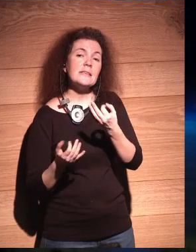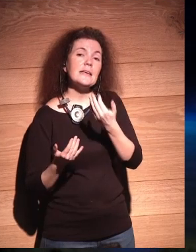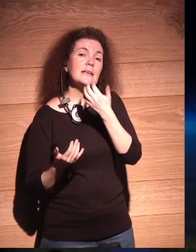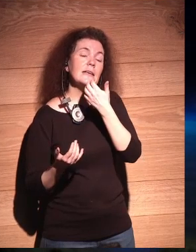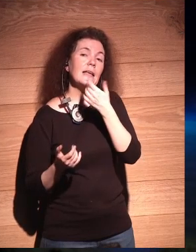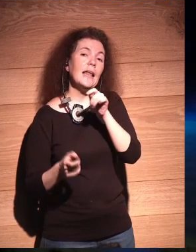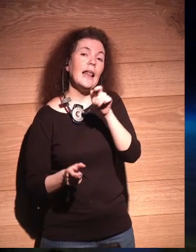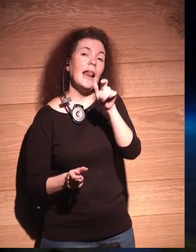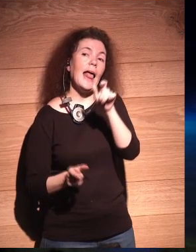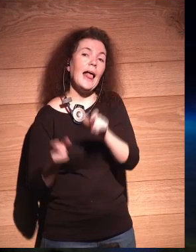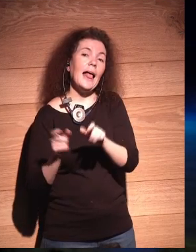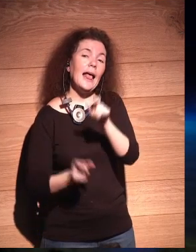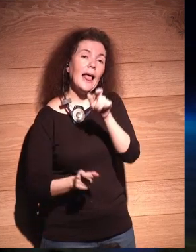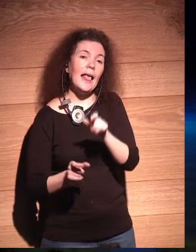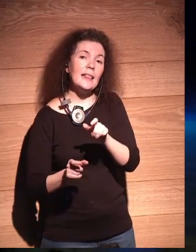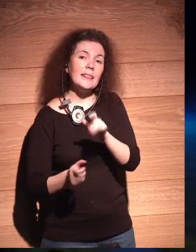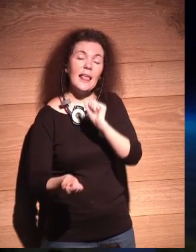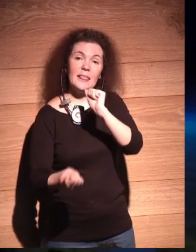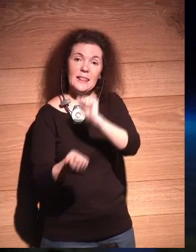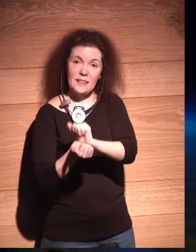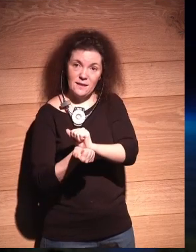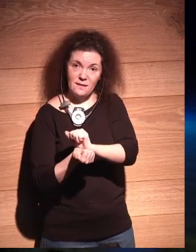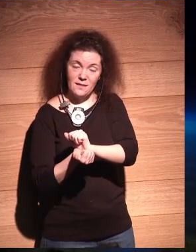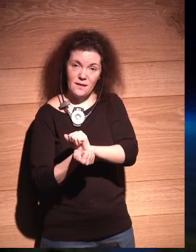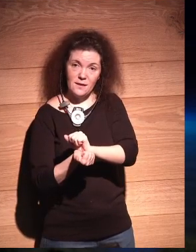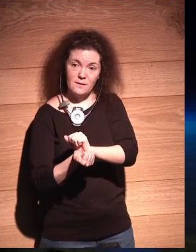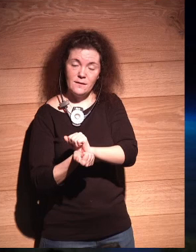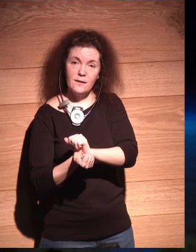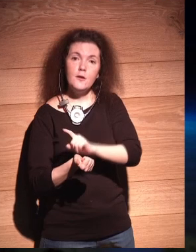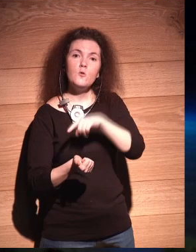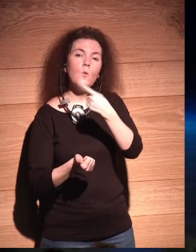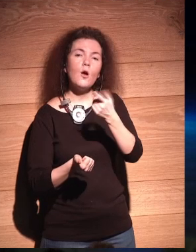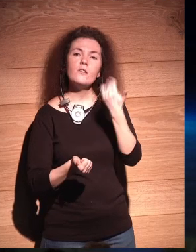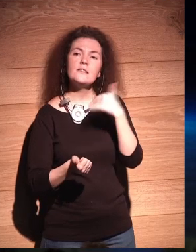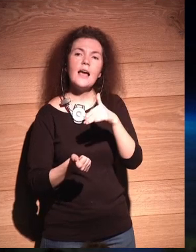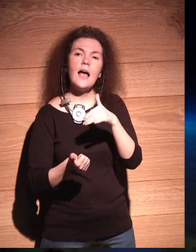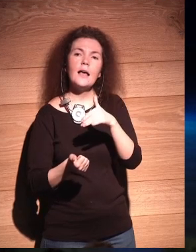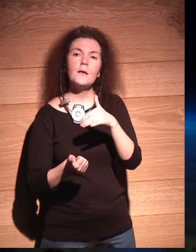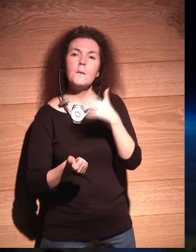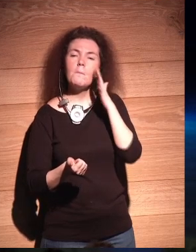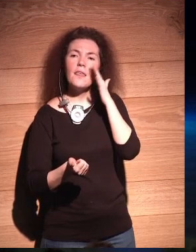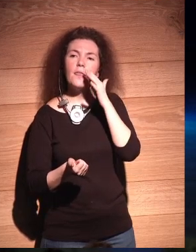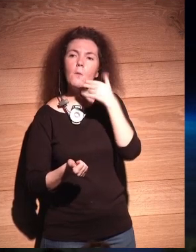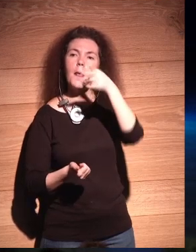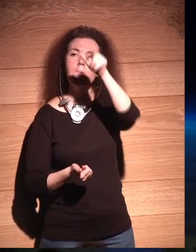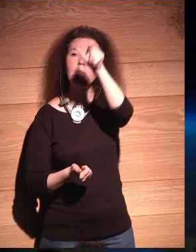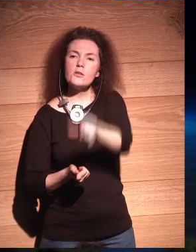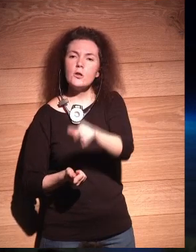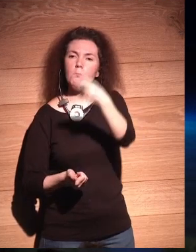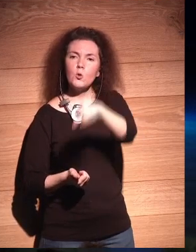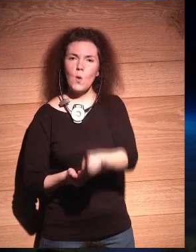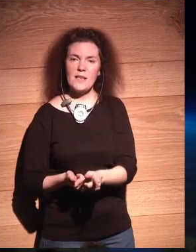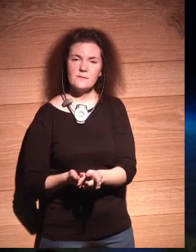declared non-persons. You're a non-person, which means you have no access to the Geneva Convention, no access to